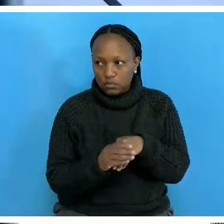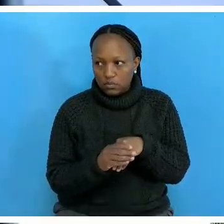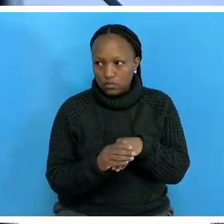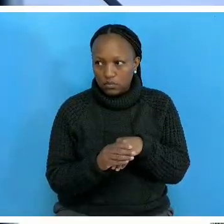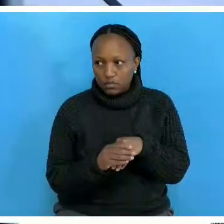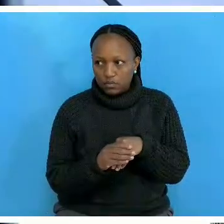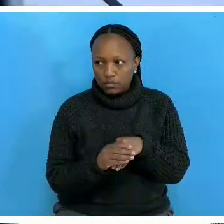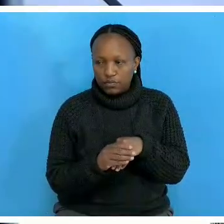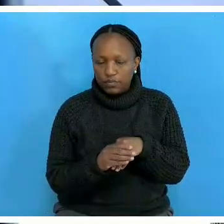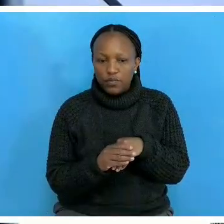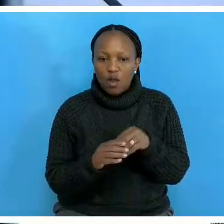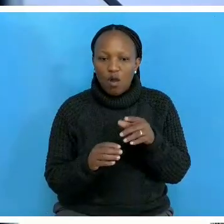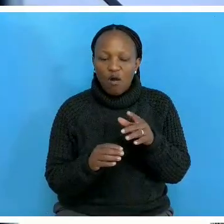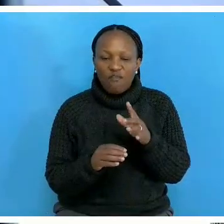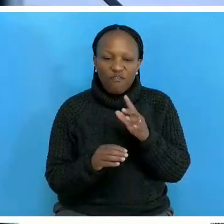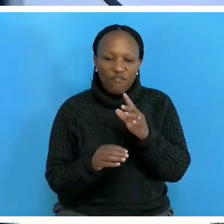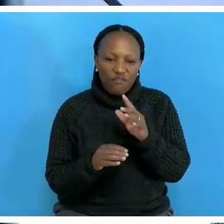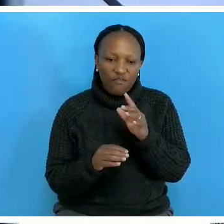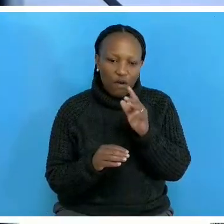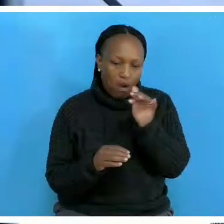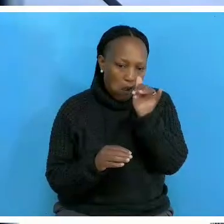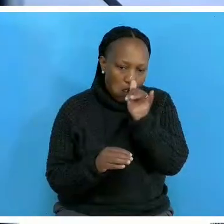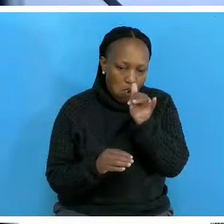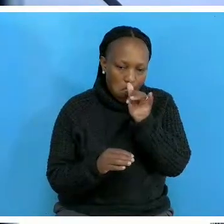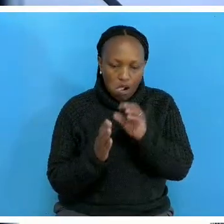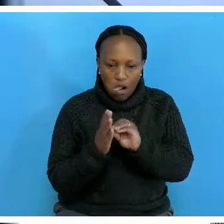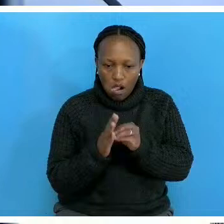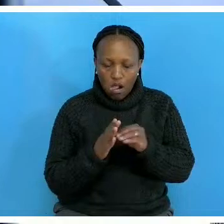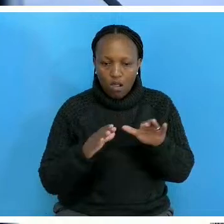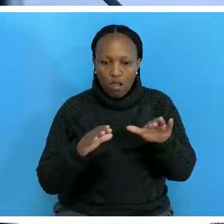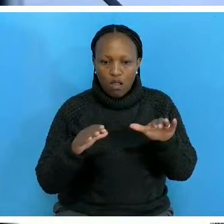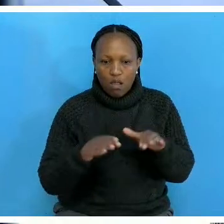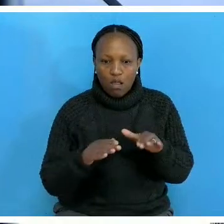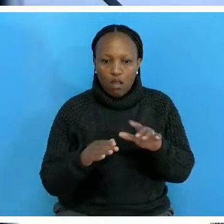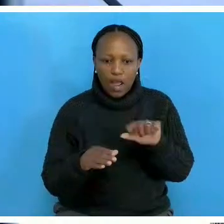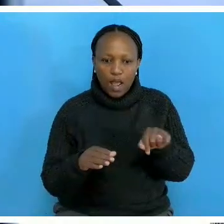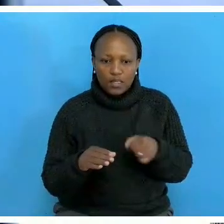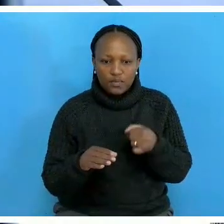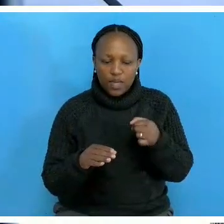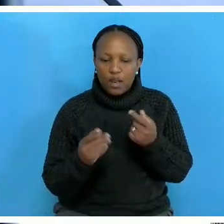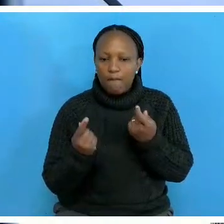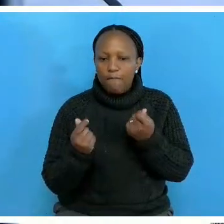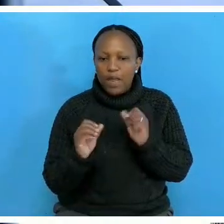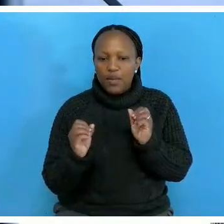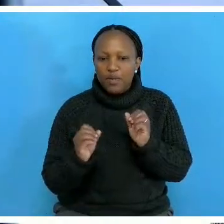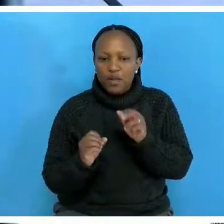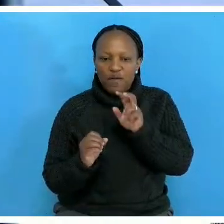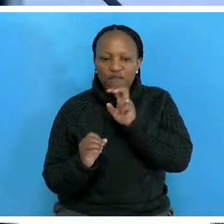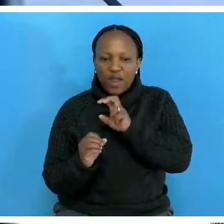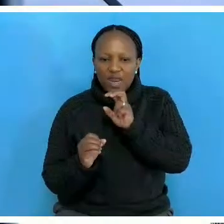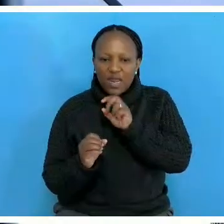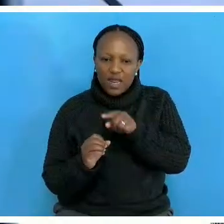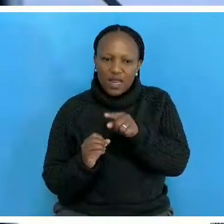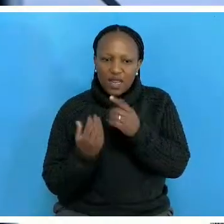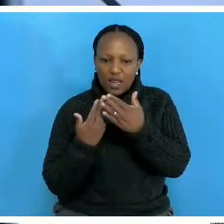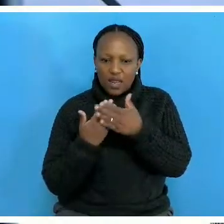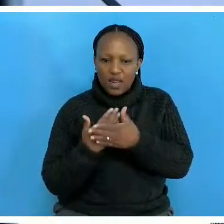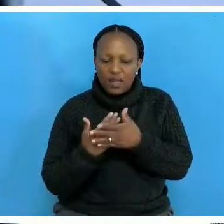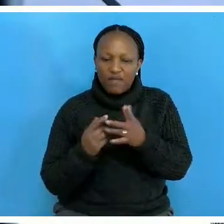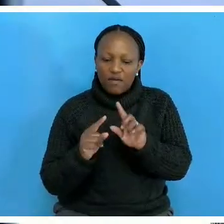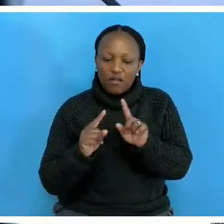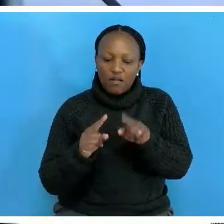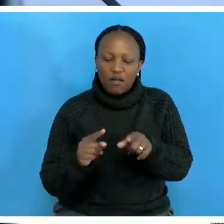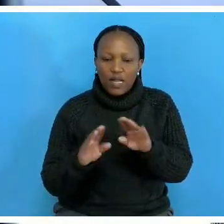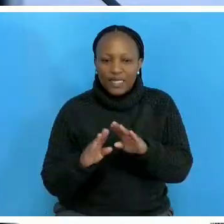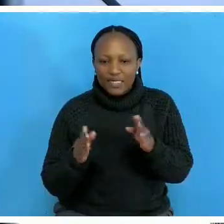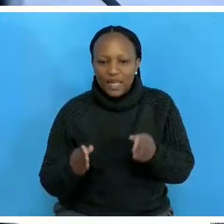of gangsterism. Imagine a husband goes home without money on a Friday night because he turned to the gambling